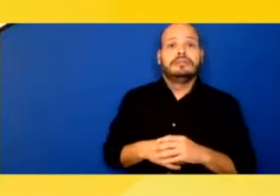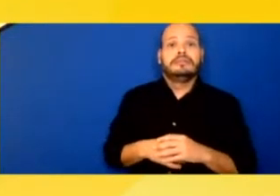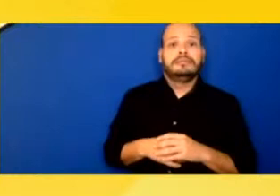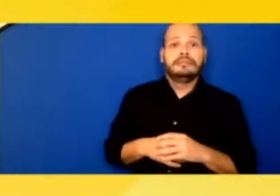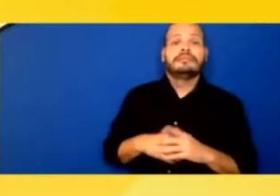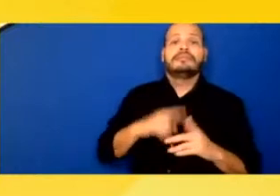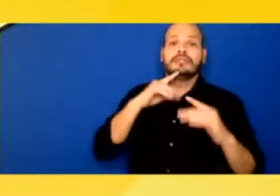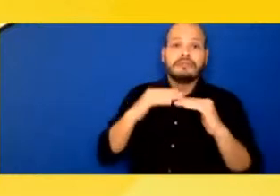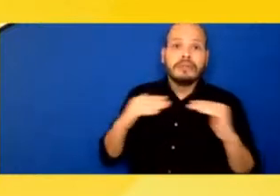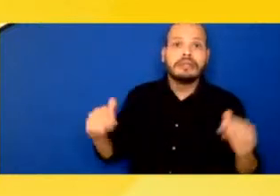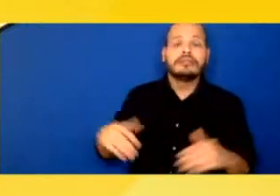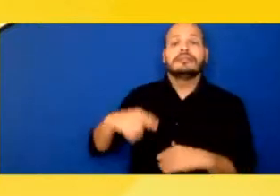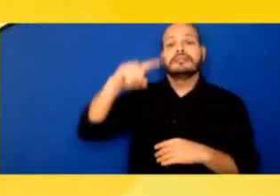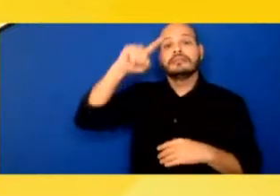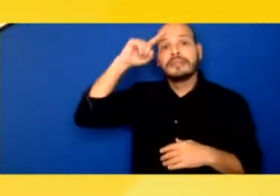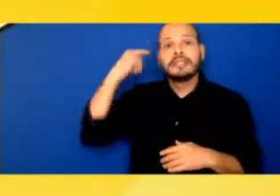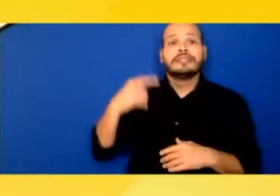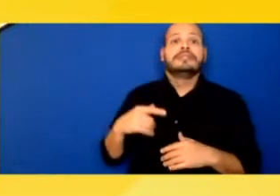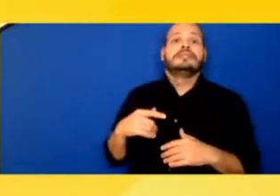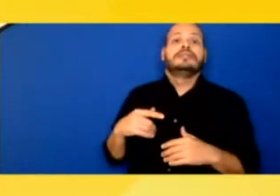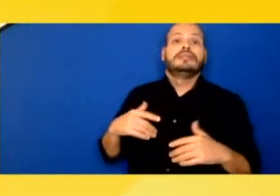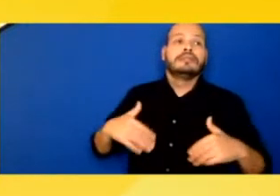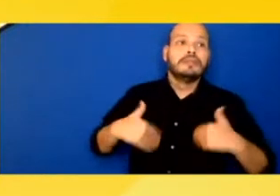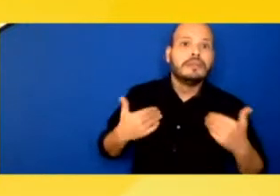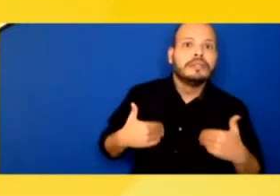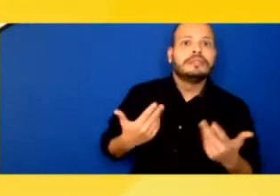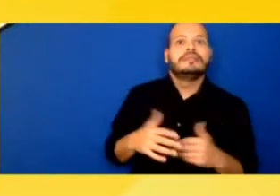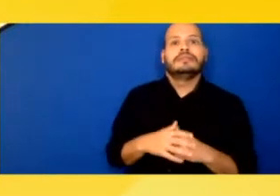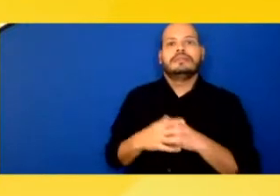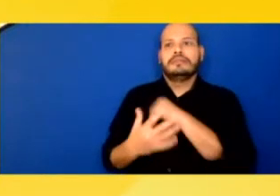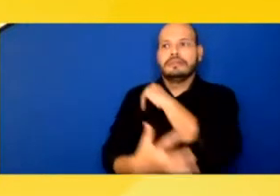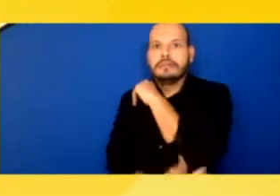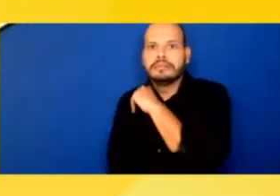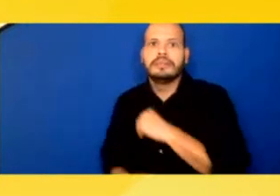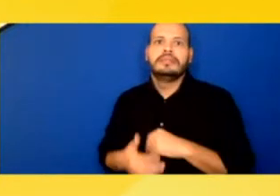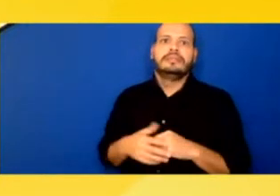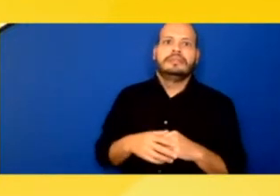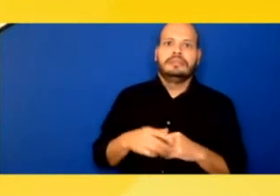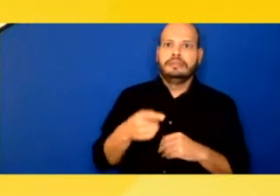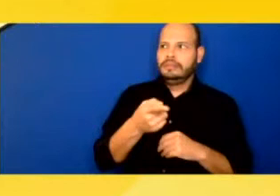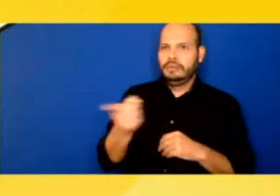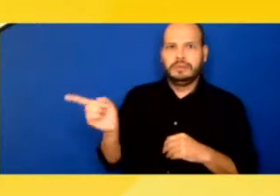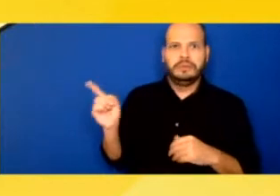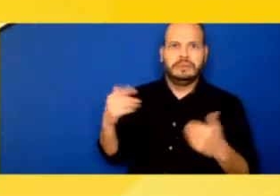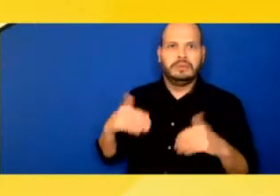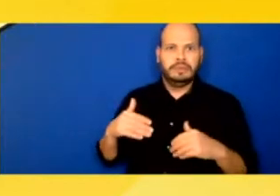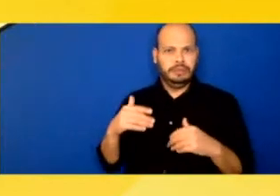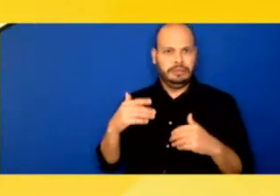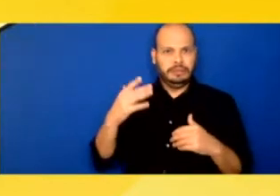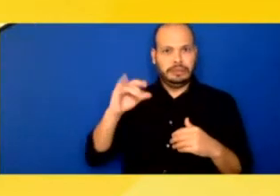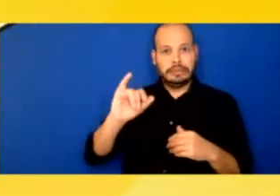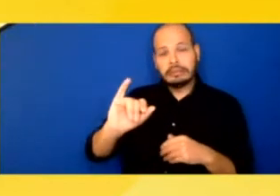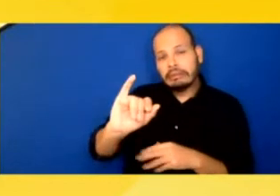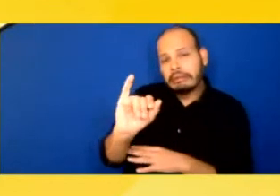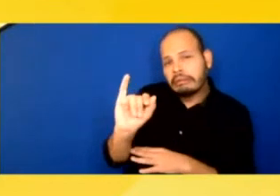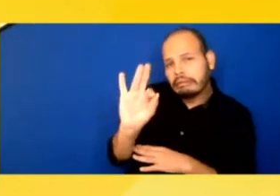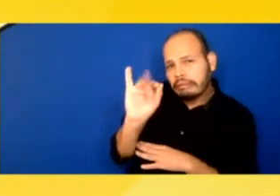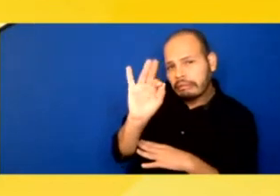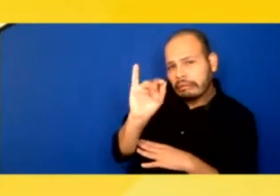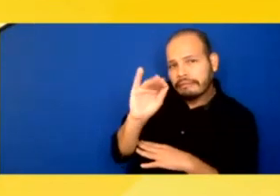takes is 1 to 19% of poor and low wealth people and their allies to vote that didn't vote last